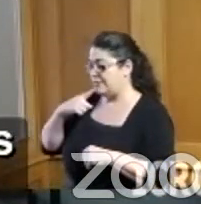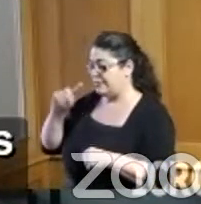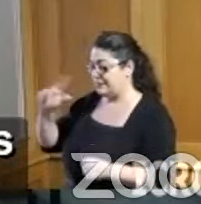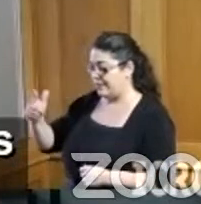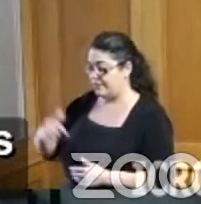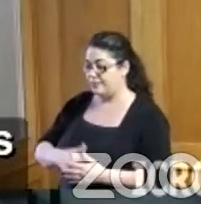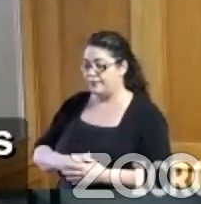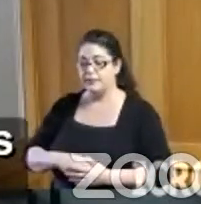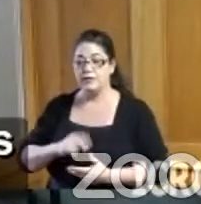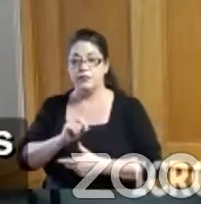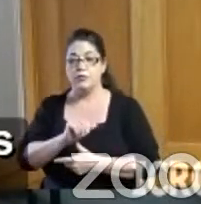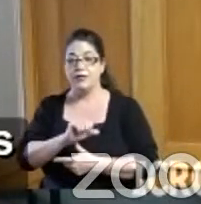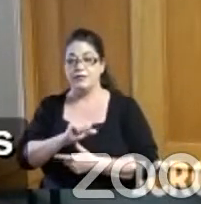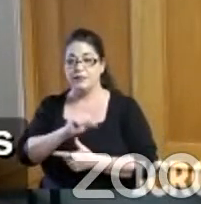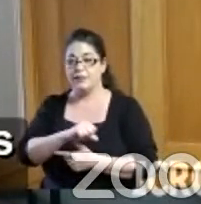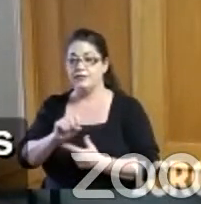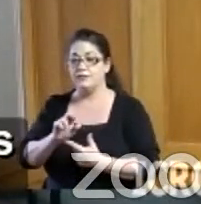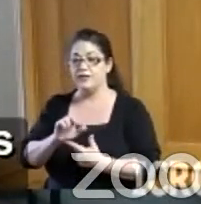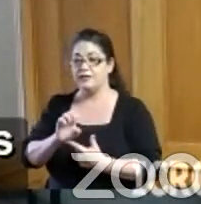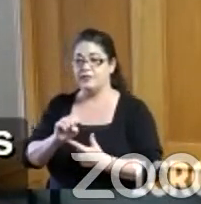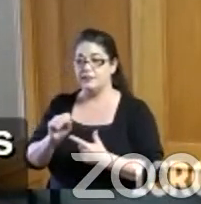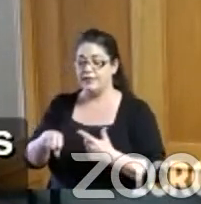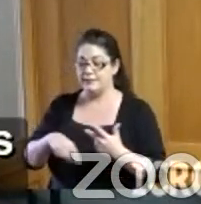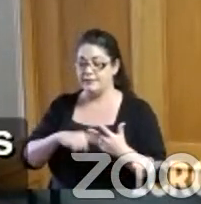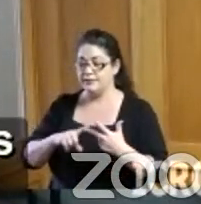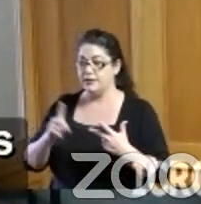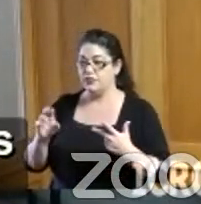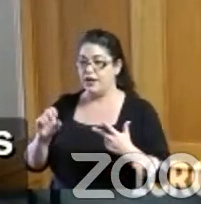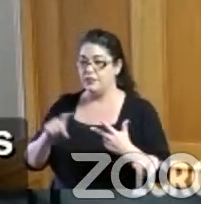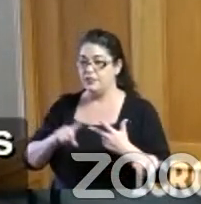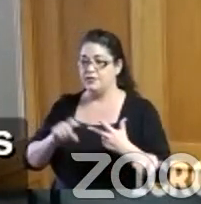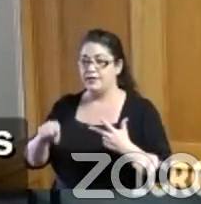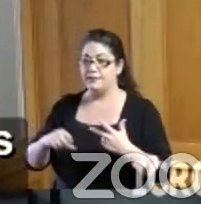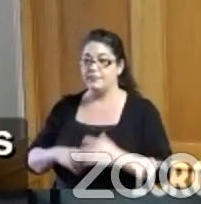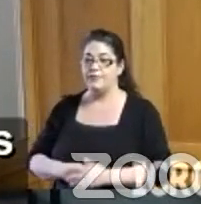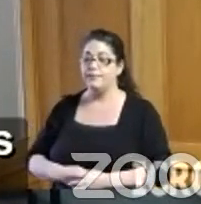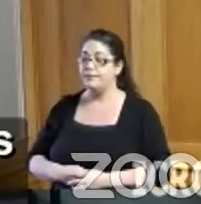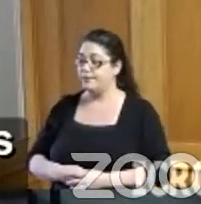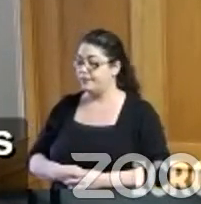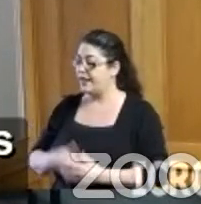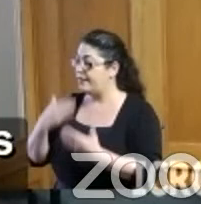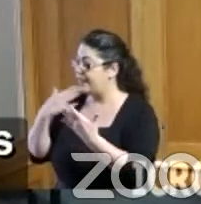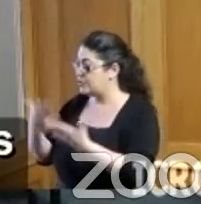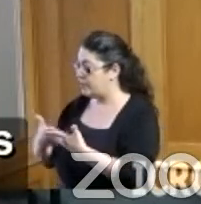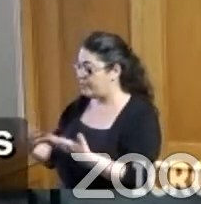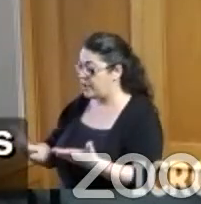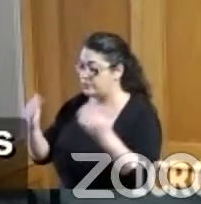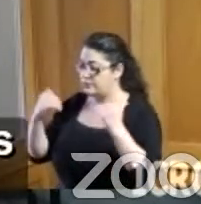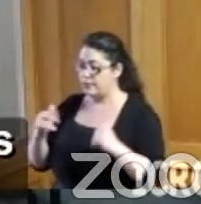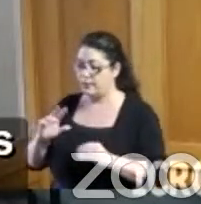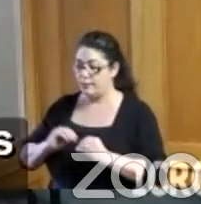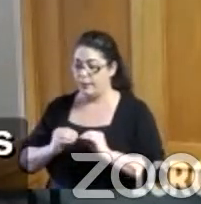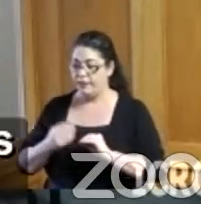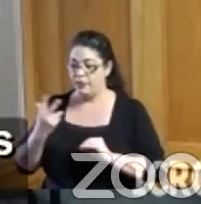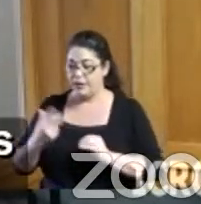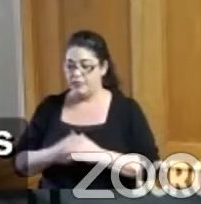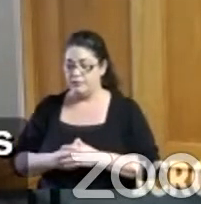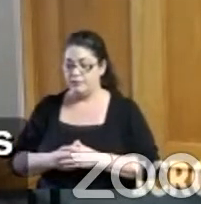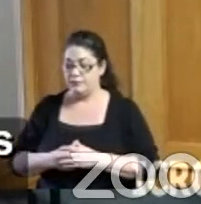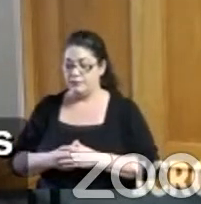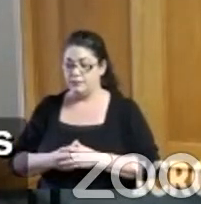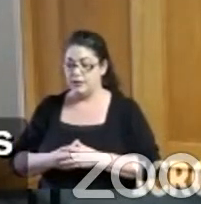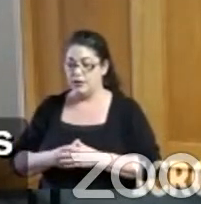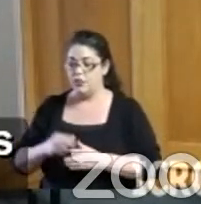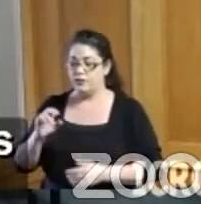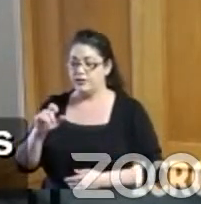Summer Dumas? Yes. Commissioner Reese? Yes. Commissioner Driehaus? Yes. Thank you so much. Item three. Okay. Item number three is a